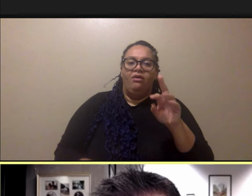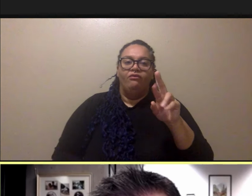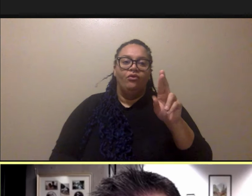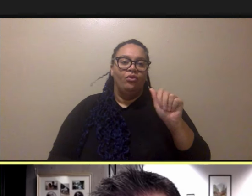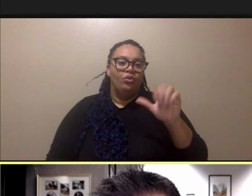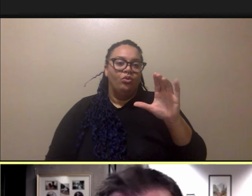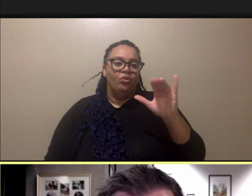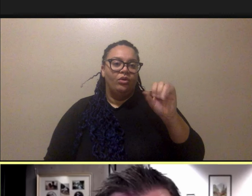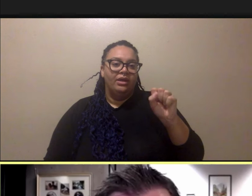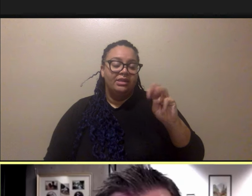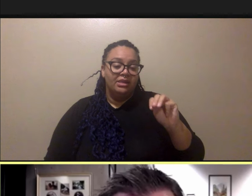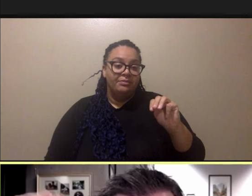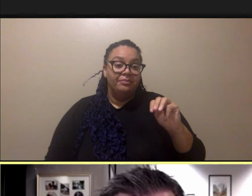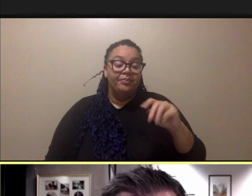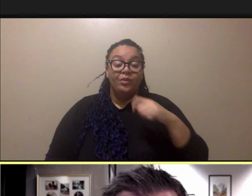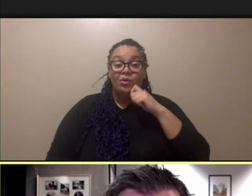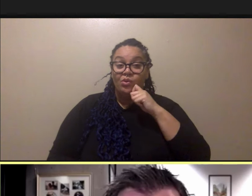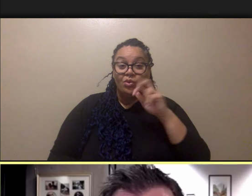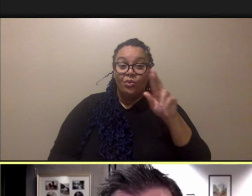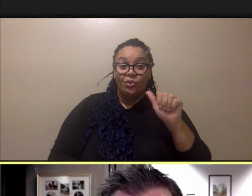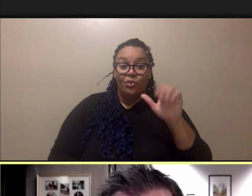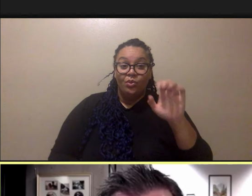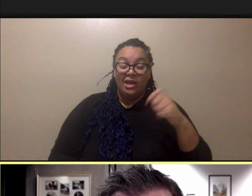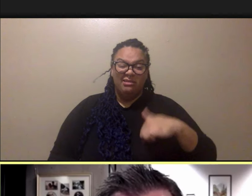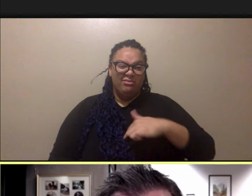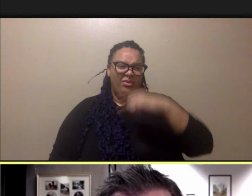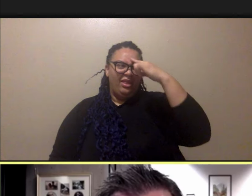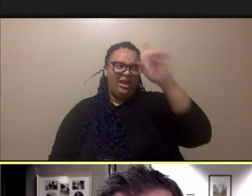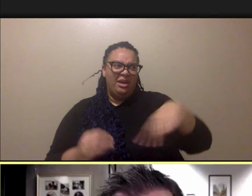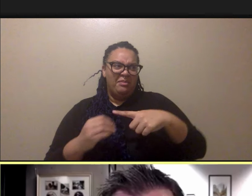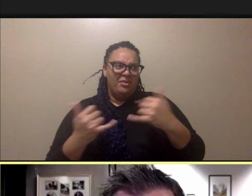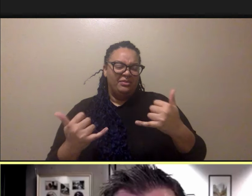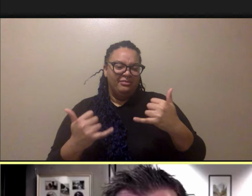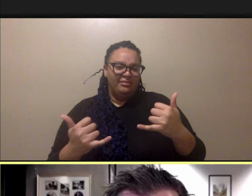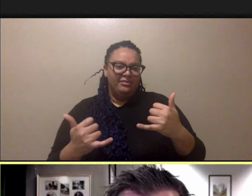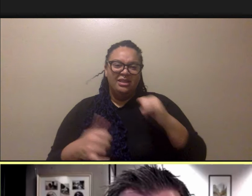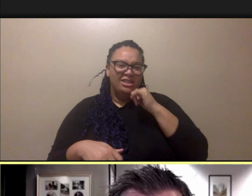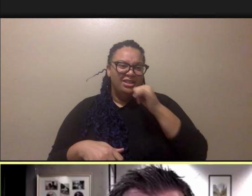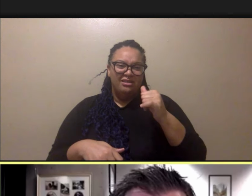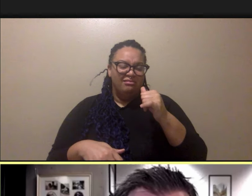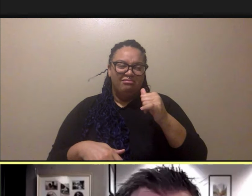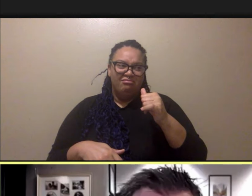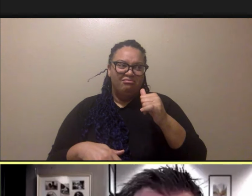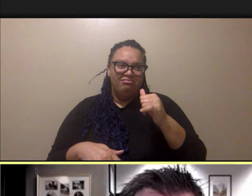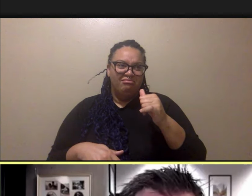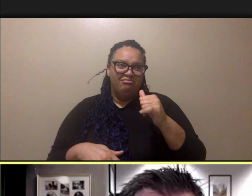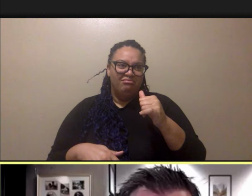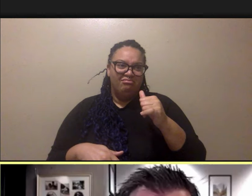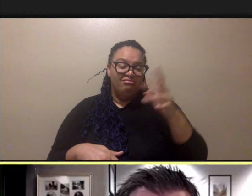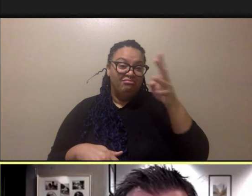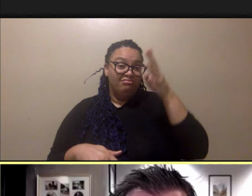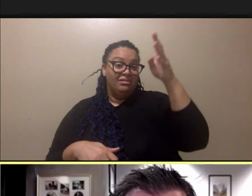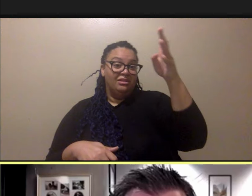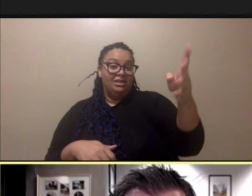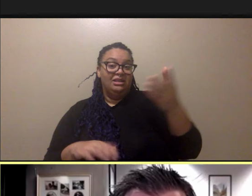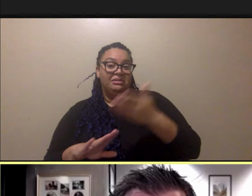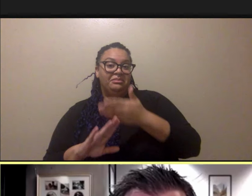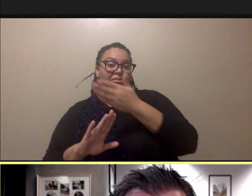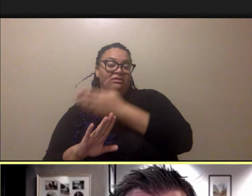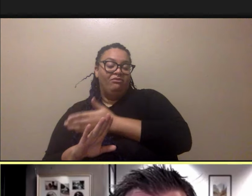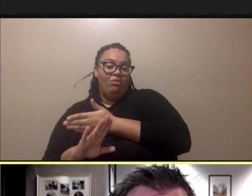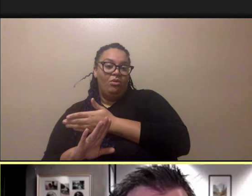race as we think of it today, the hierarchy of what racism is, did not exist prior to about